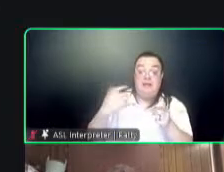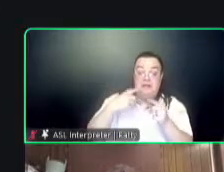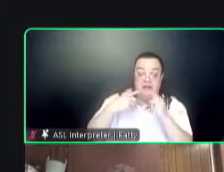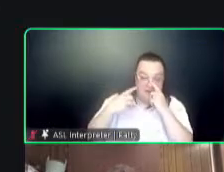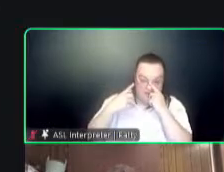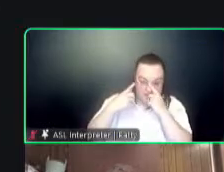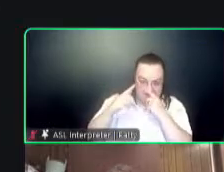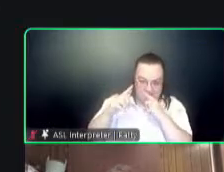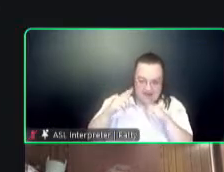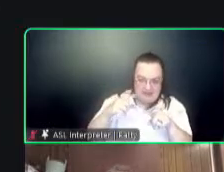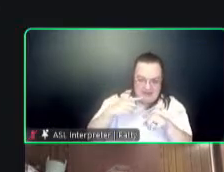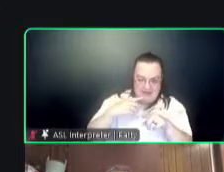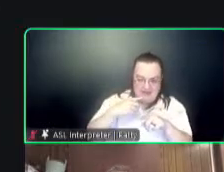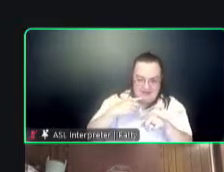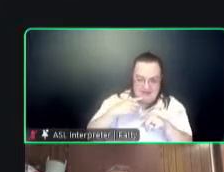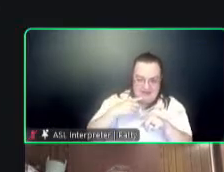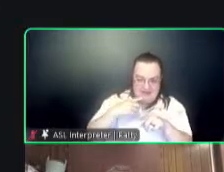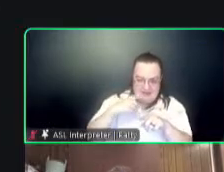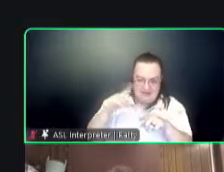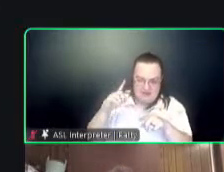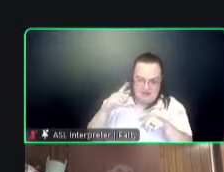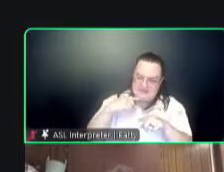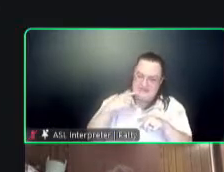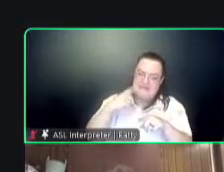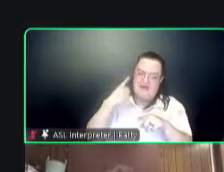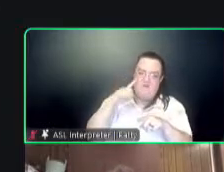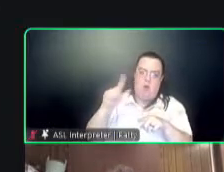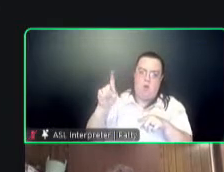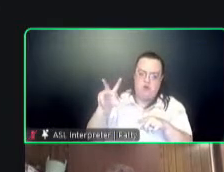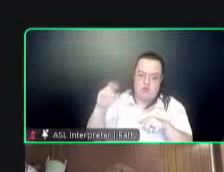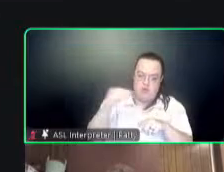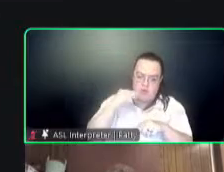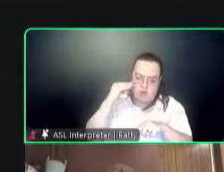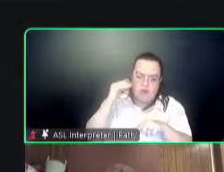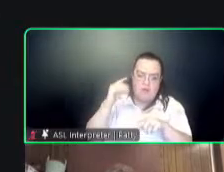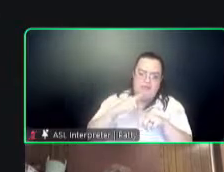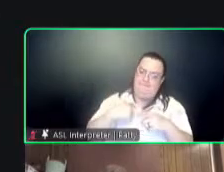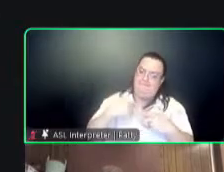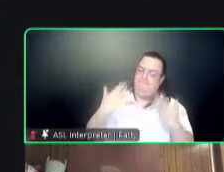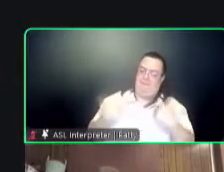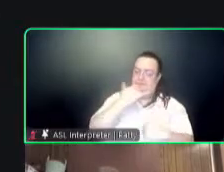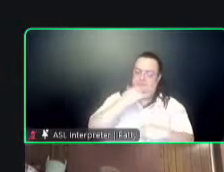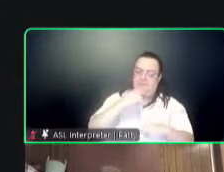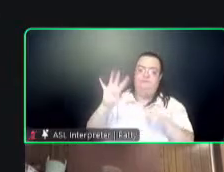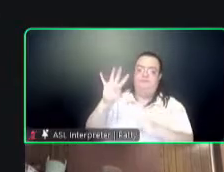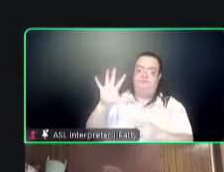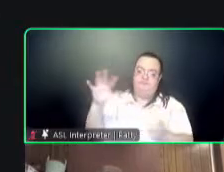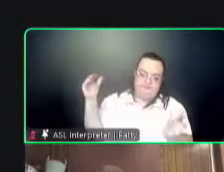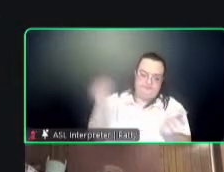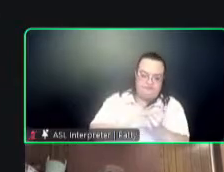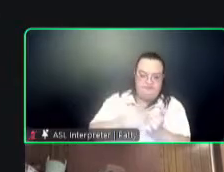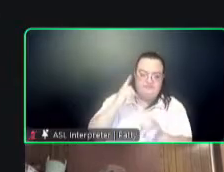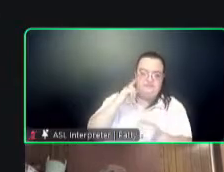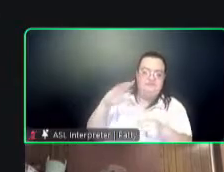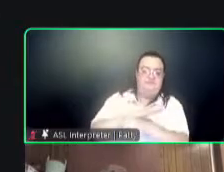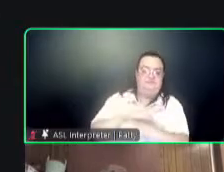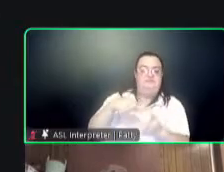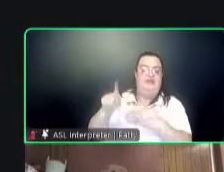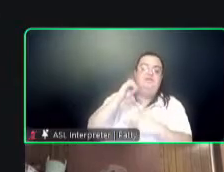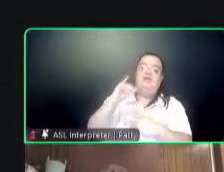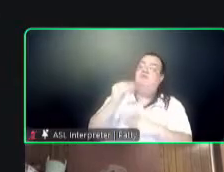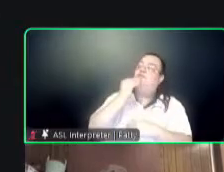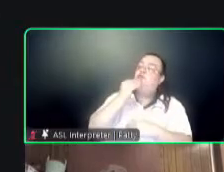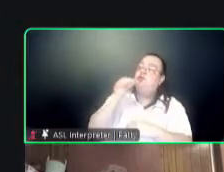might have been mistaken, but $45,000 to fully fund the food scrap program. And so I think